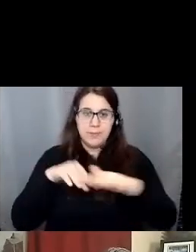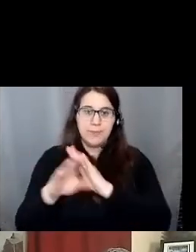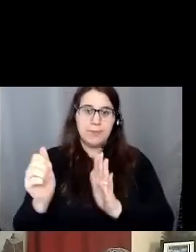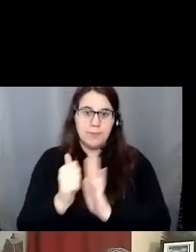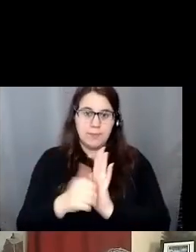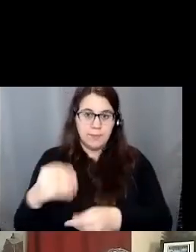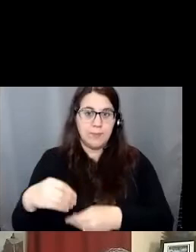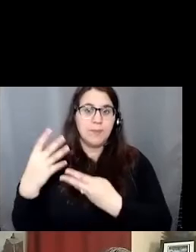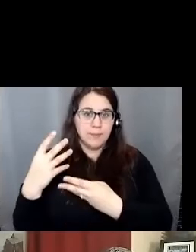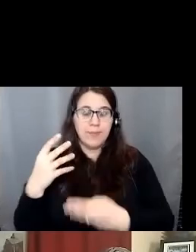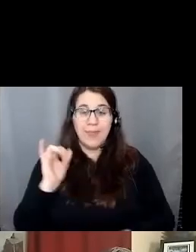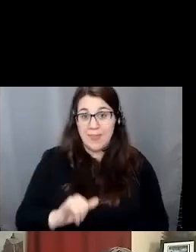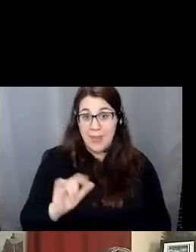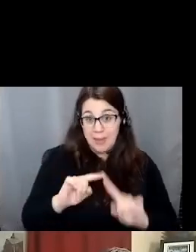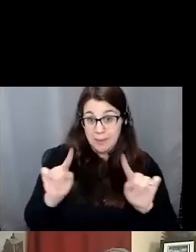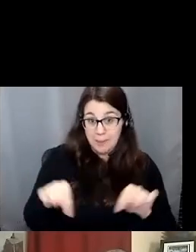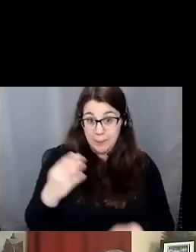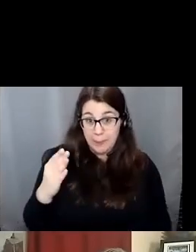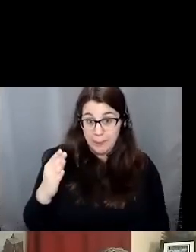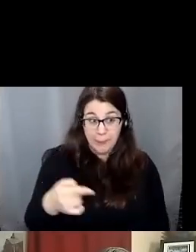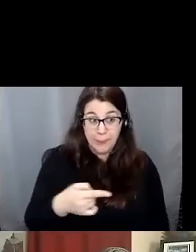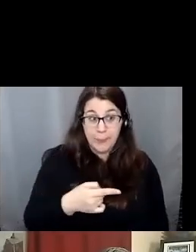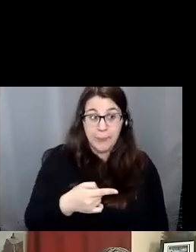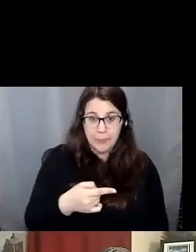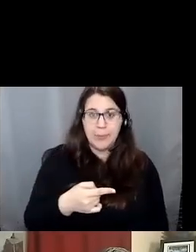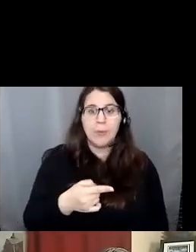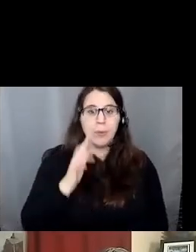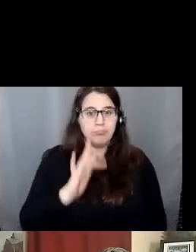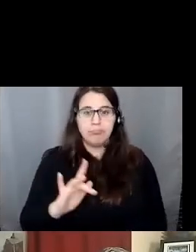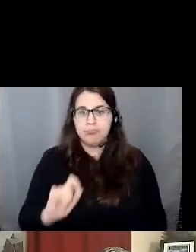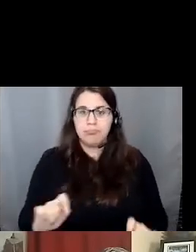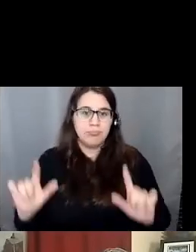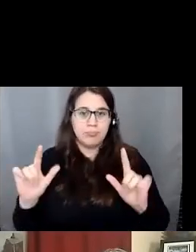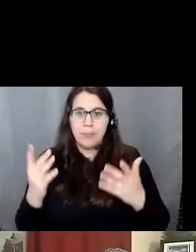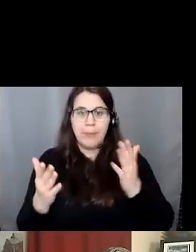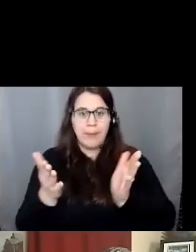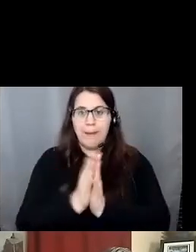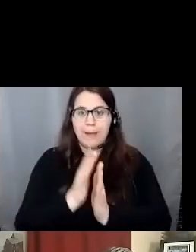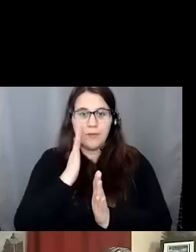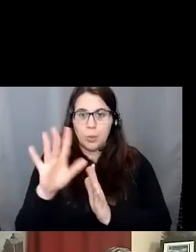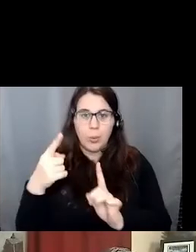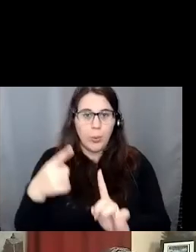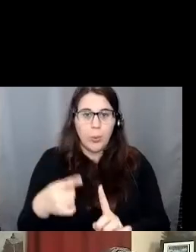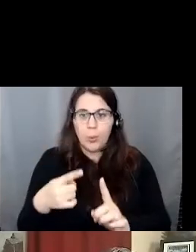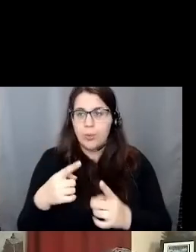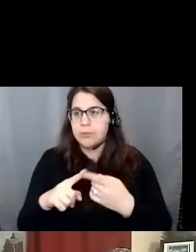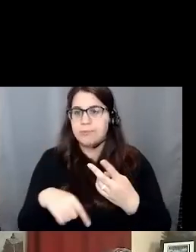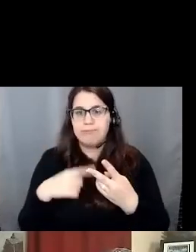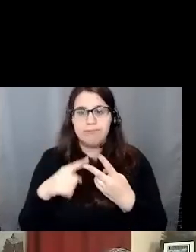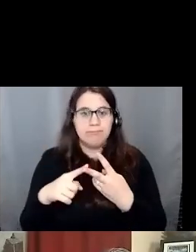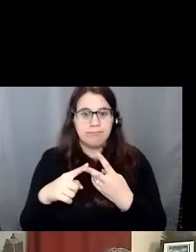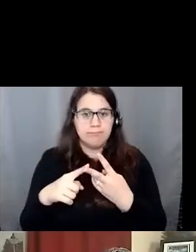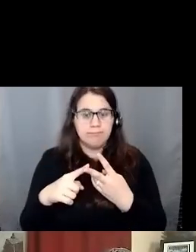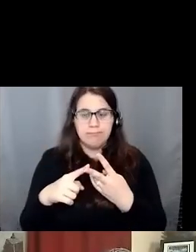finish account setup button will take you through a process that will ask you for goals, take you